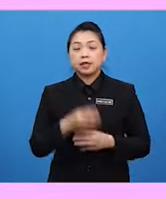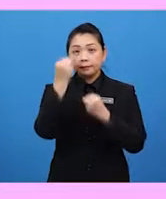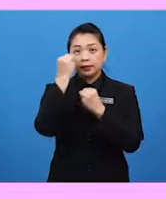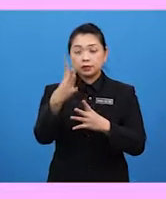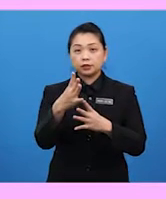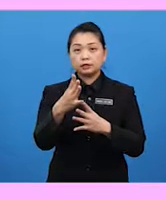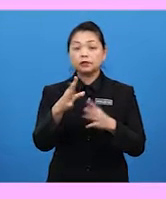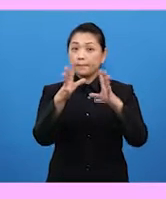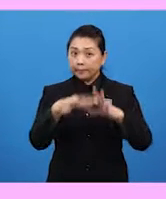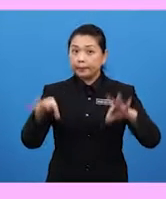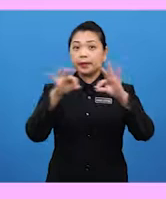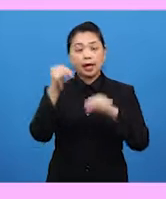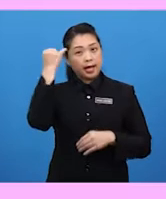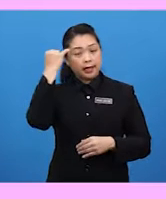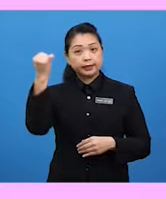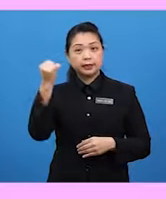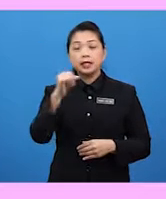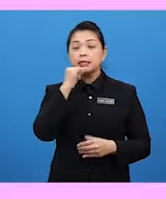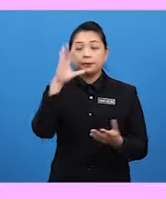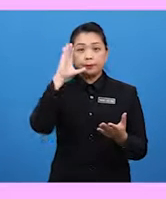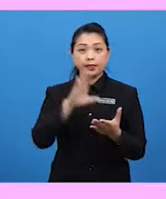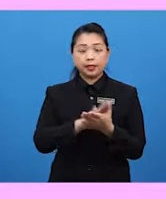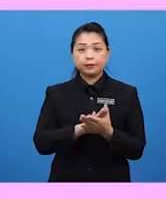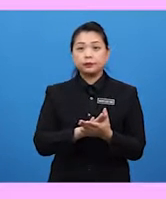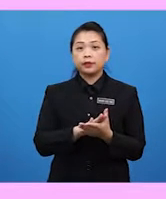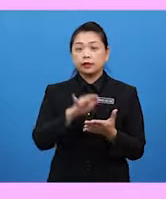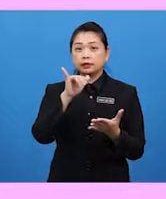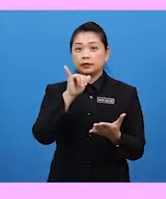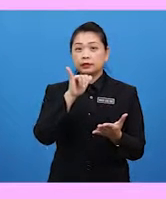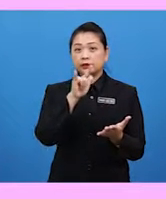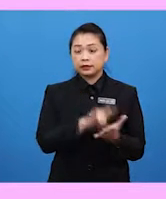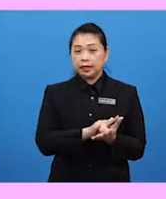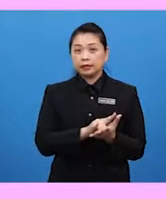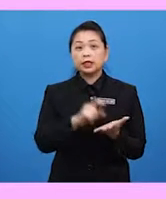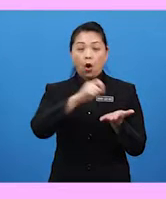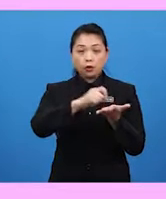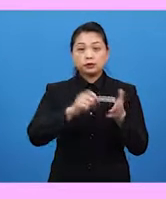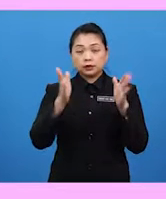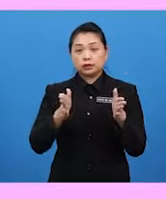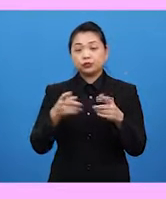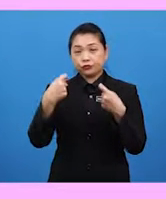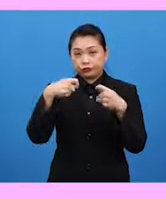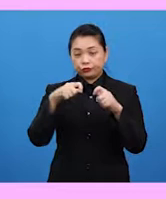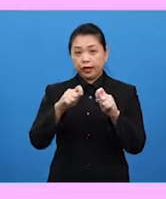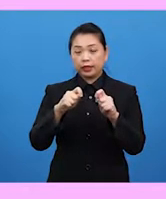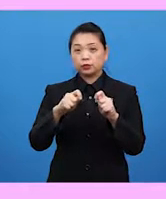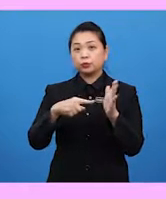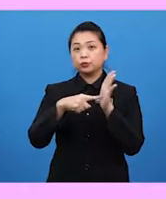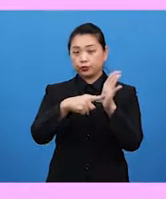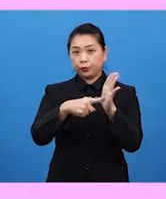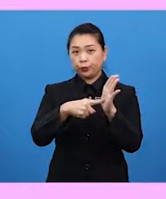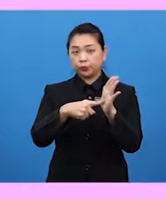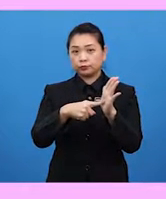idea. It is the belief that the author tries to convey in the writing. It may be